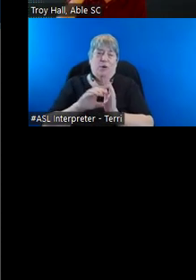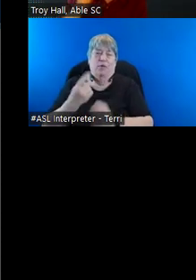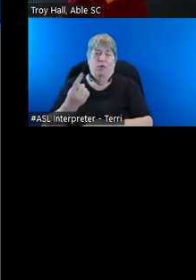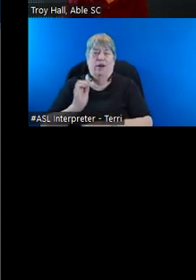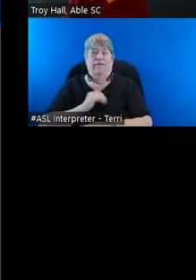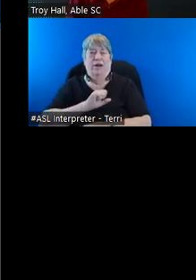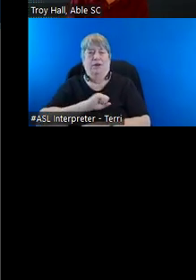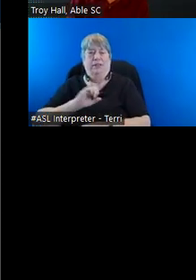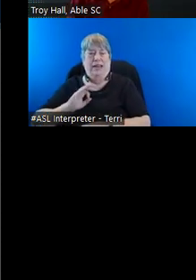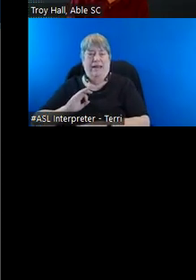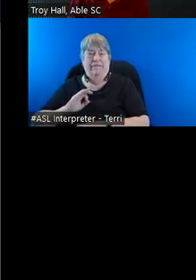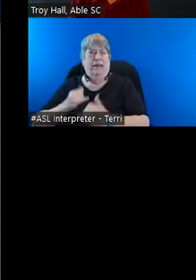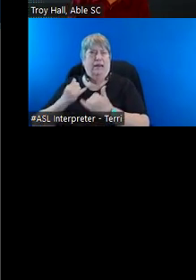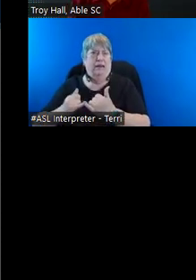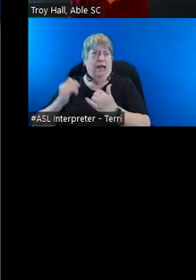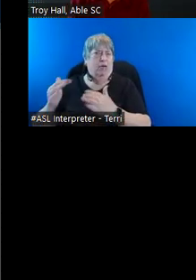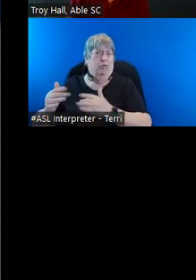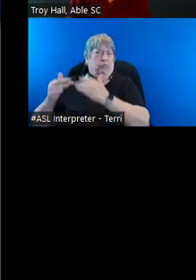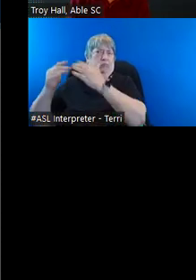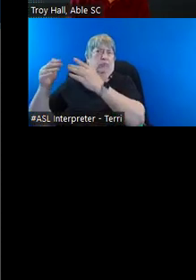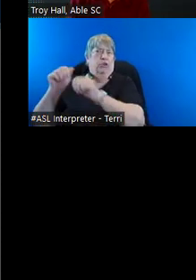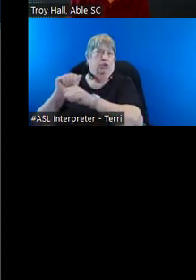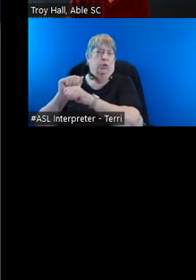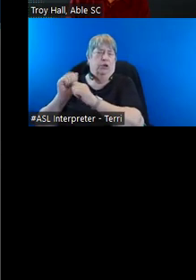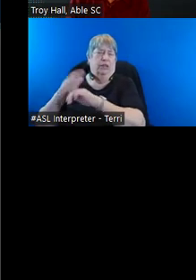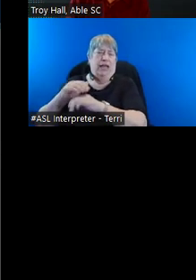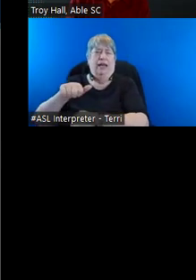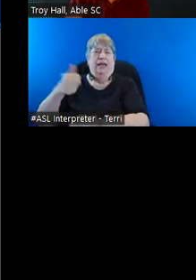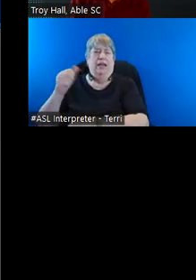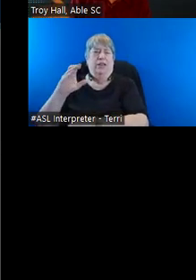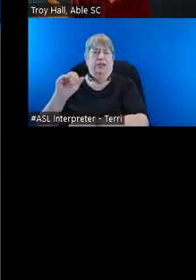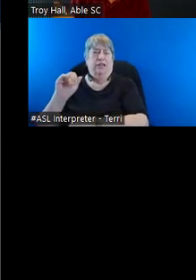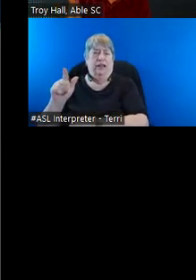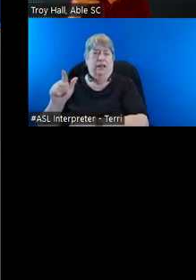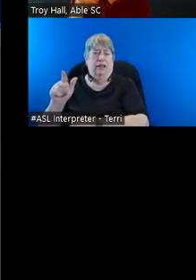has since moved on to work at another CIL. A young